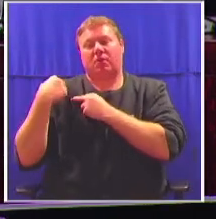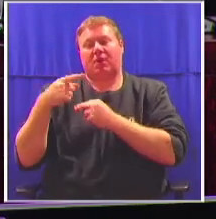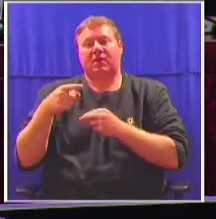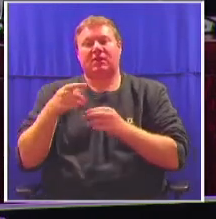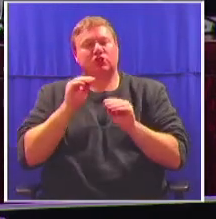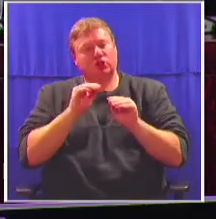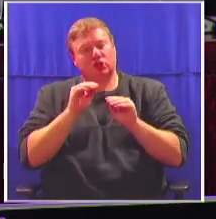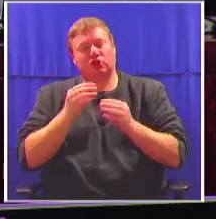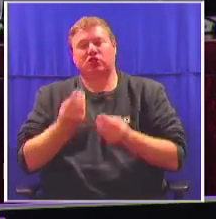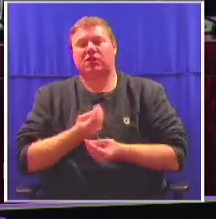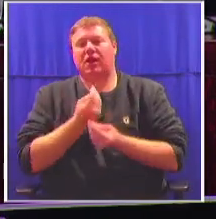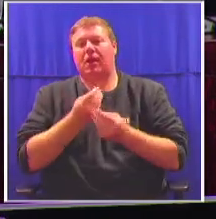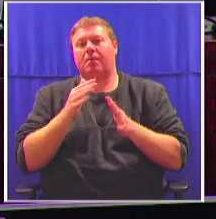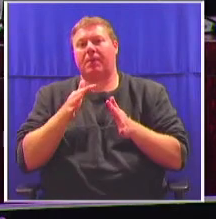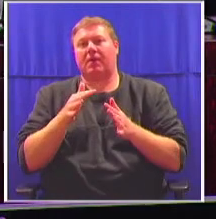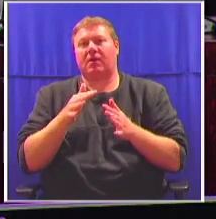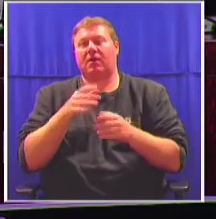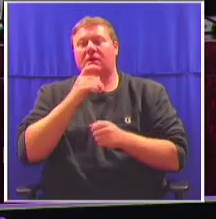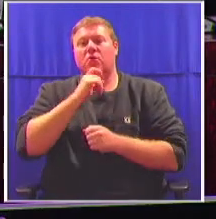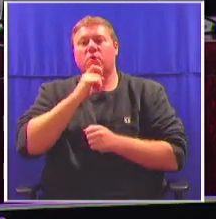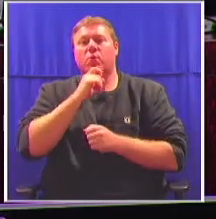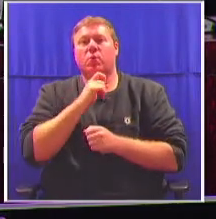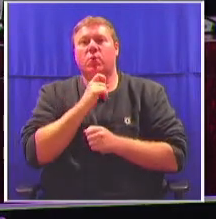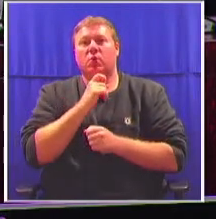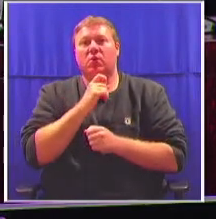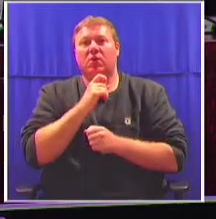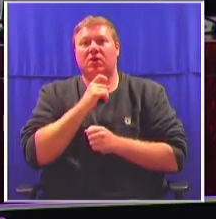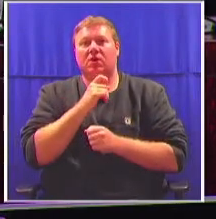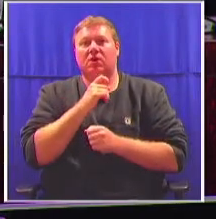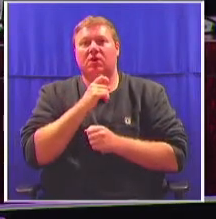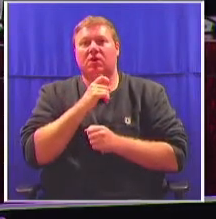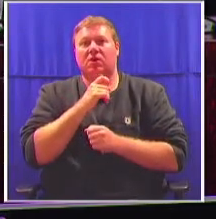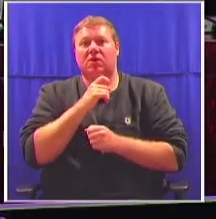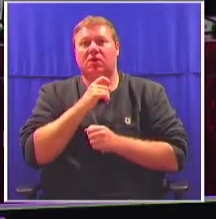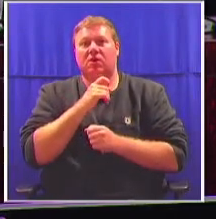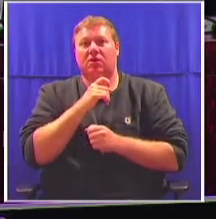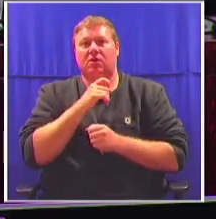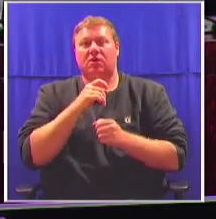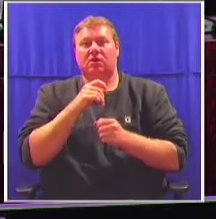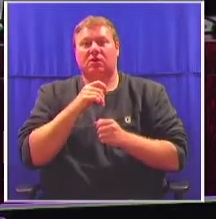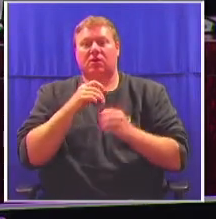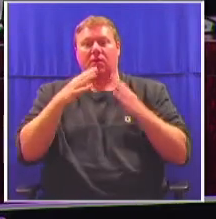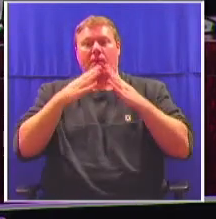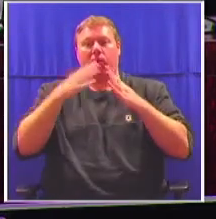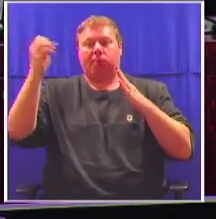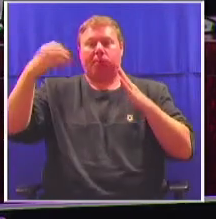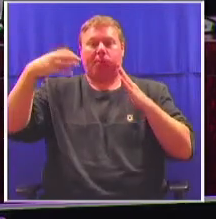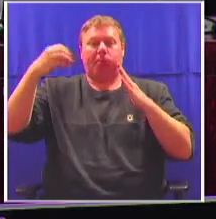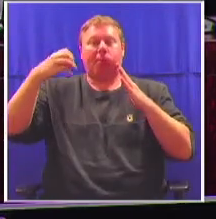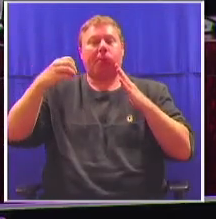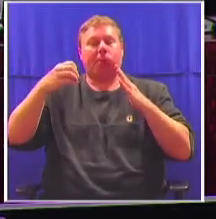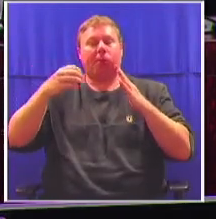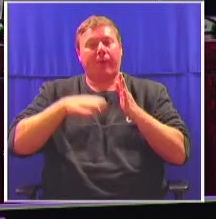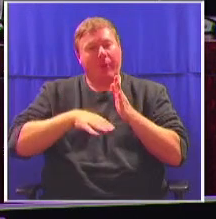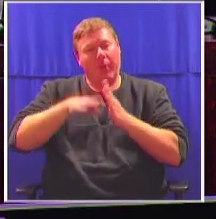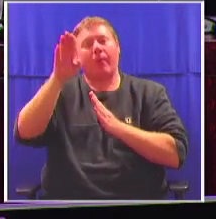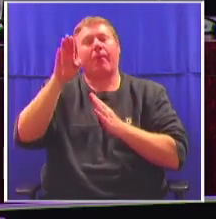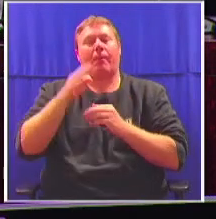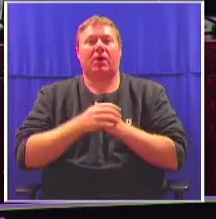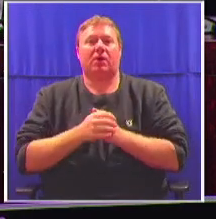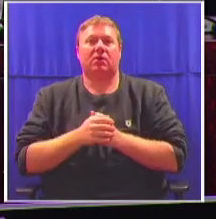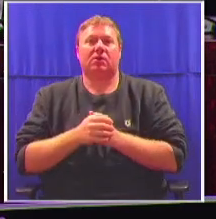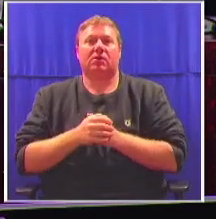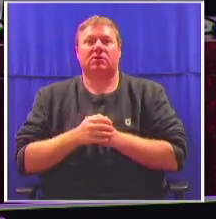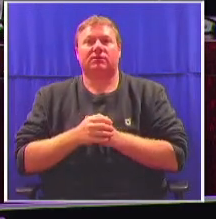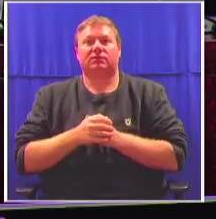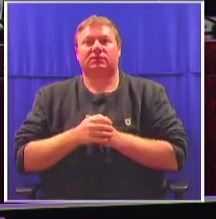to enable them to make use of the surge in rooftop solar installation. The